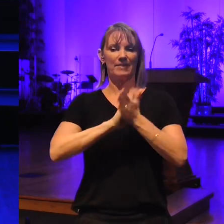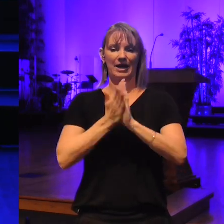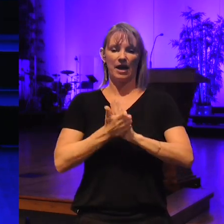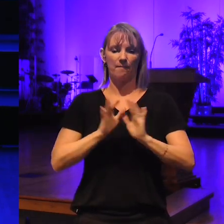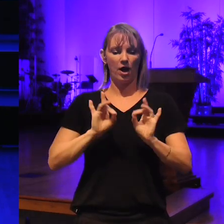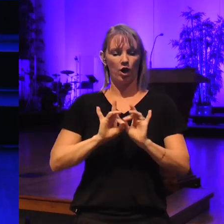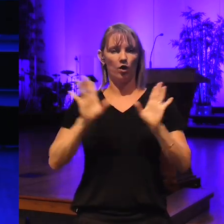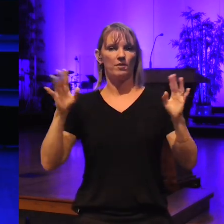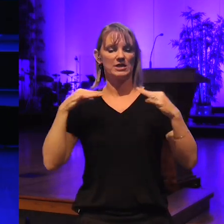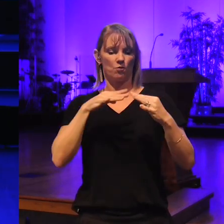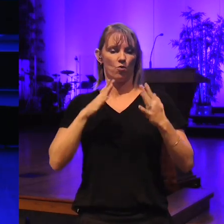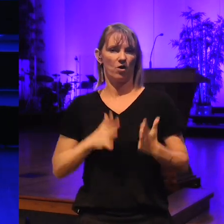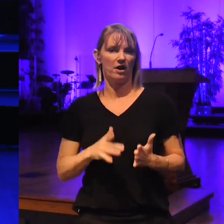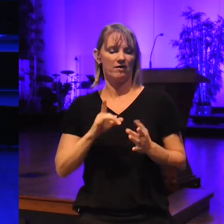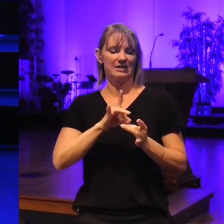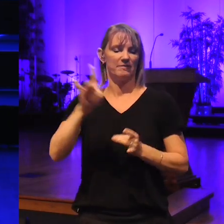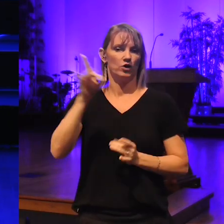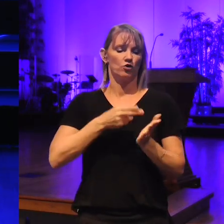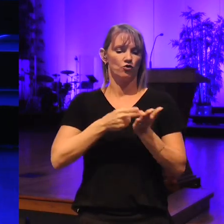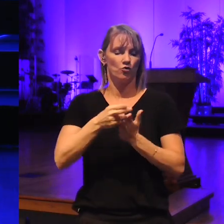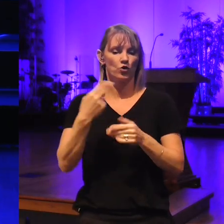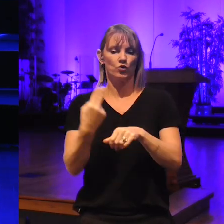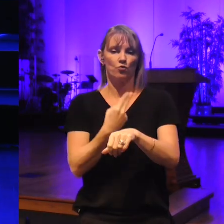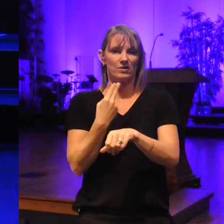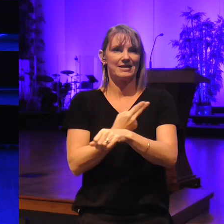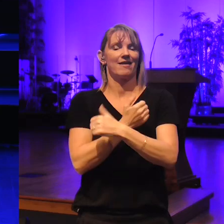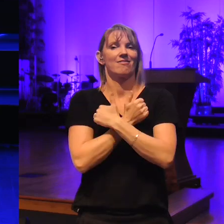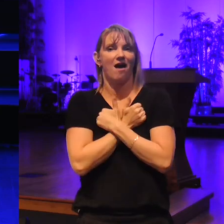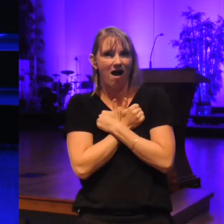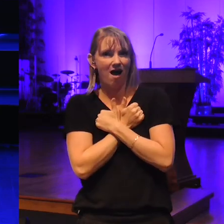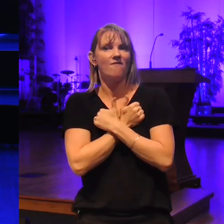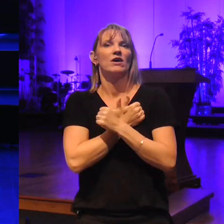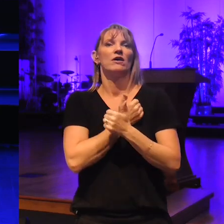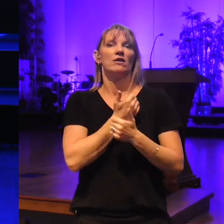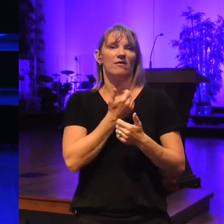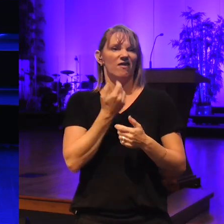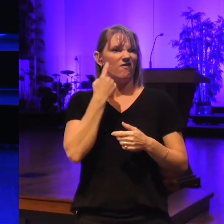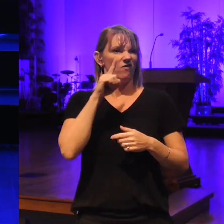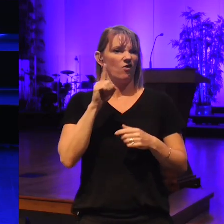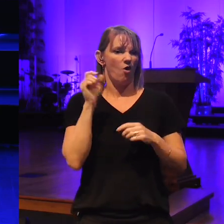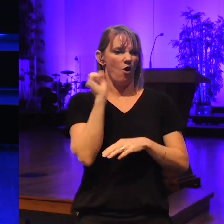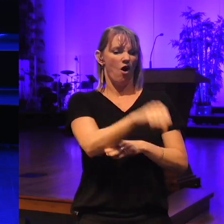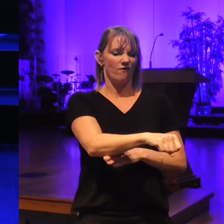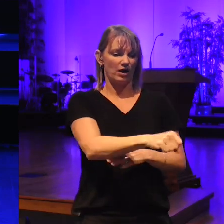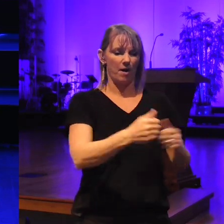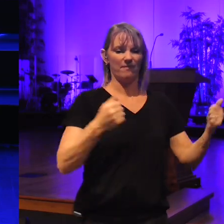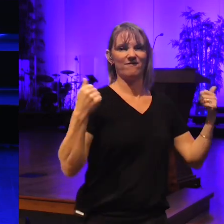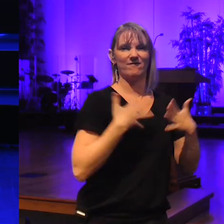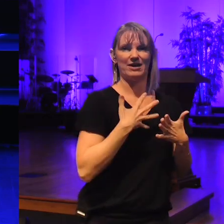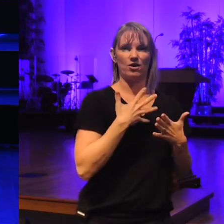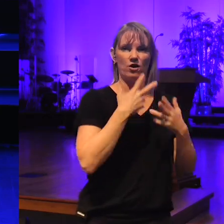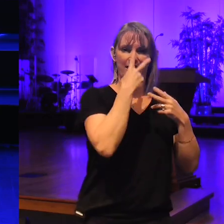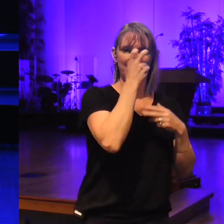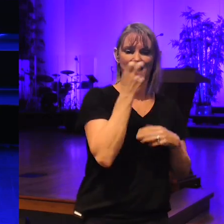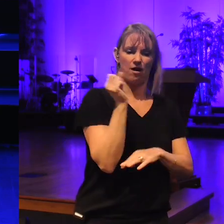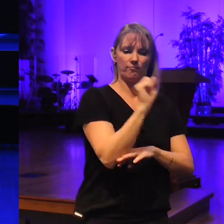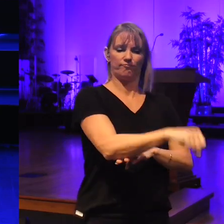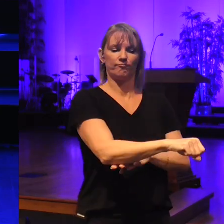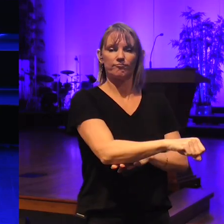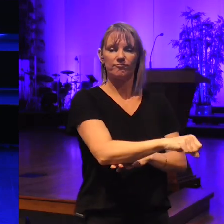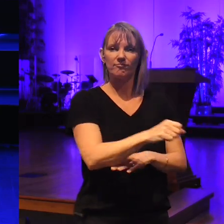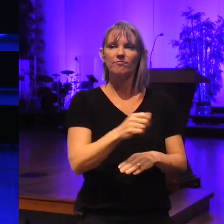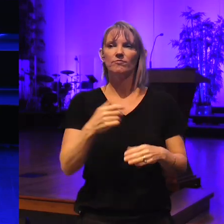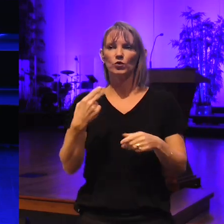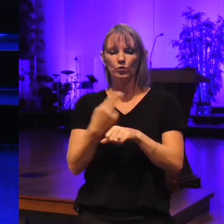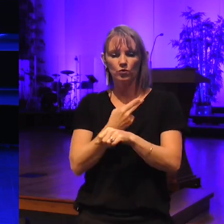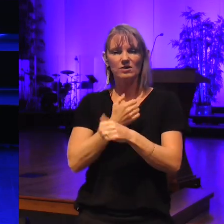luminous warrior of spiritual truth, using the power of love to conquer fear and doubt. Using the power